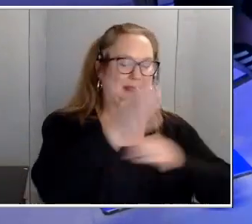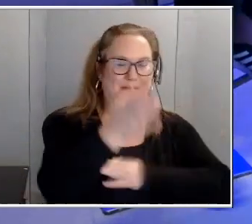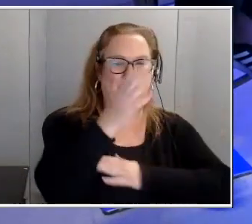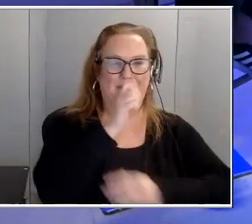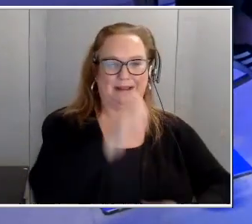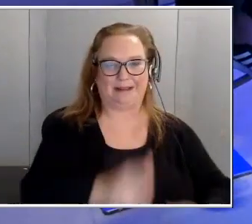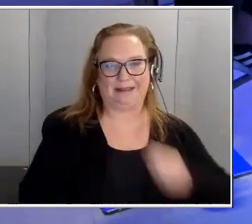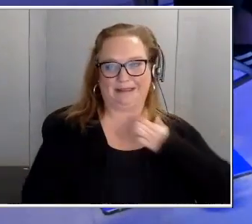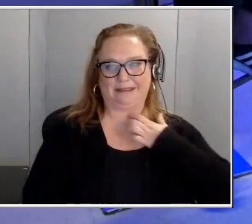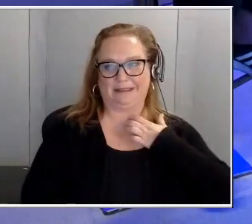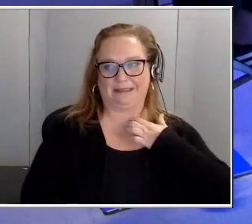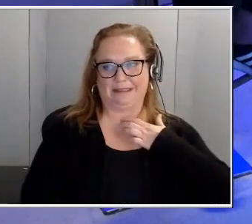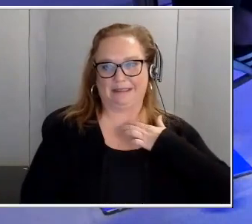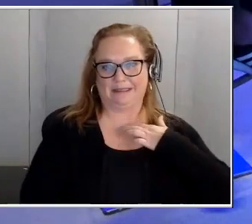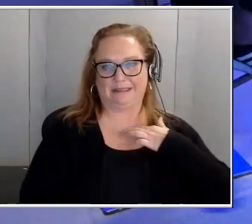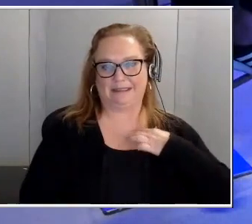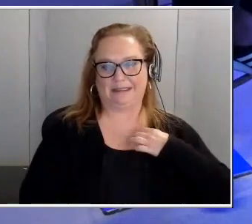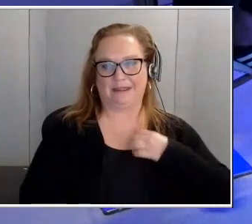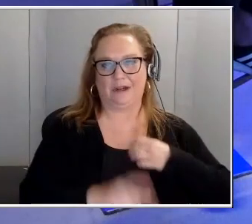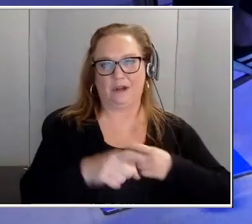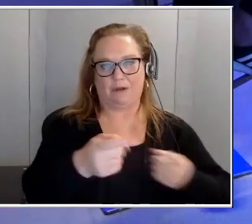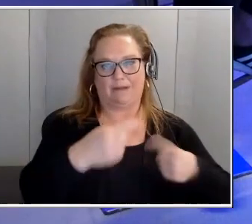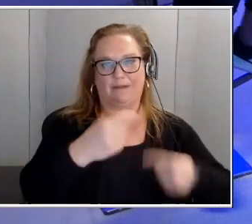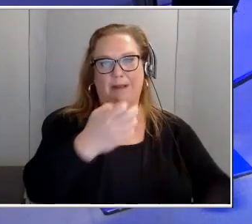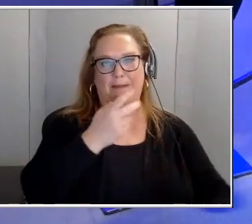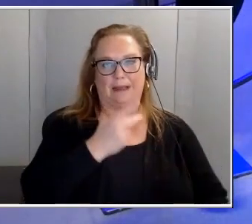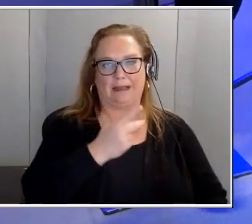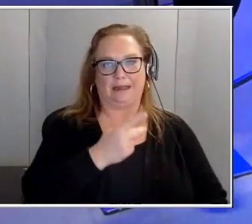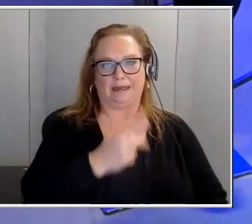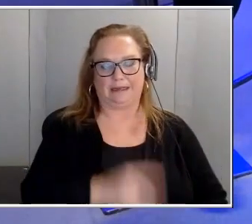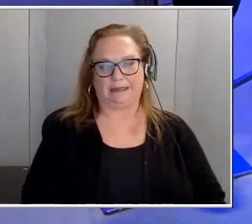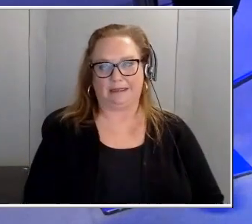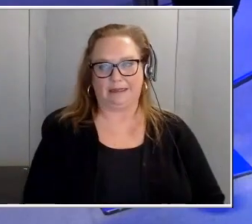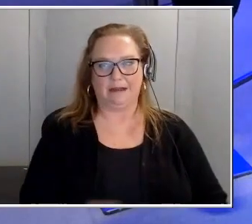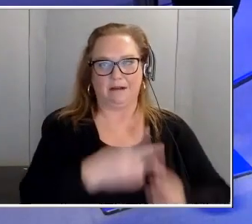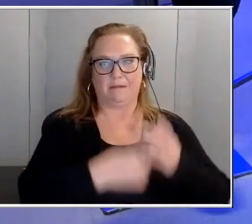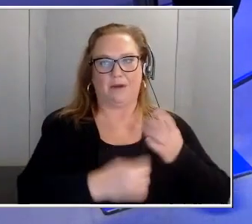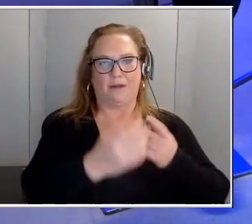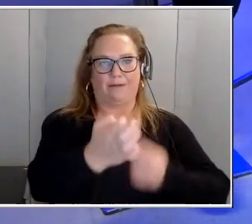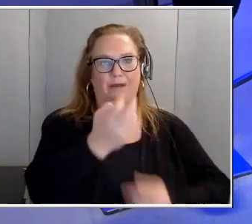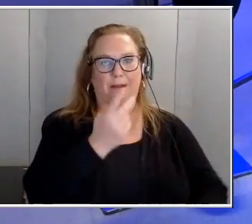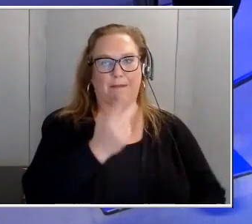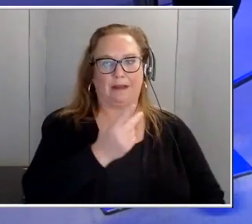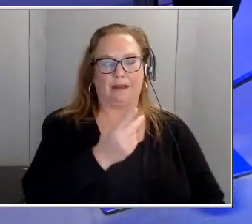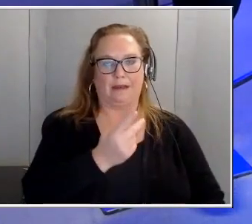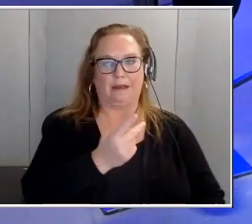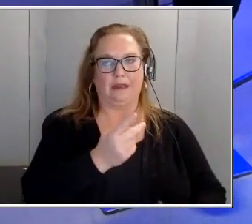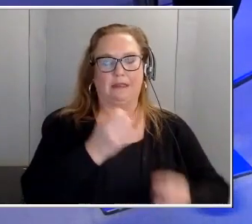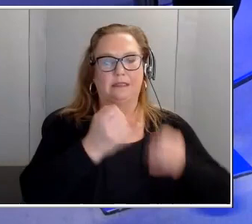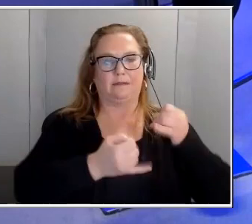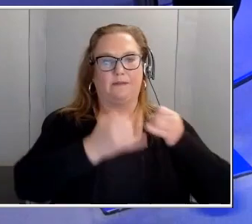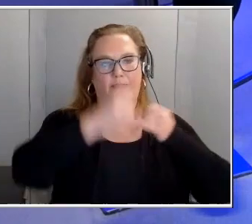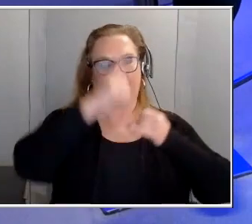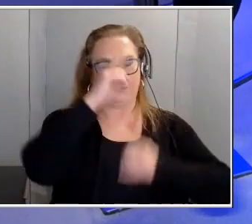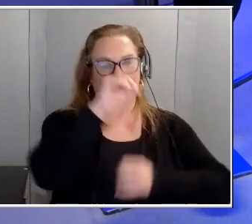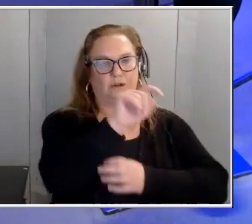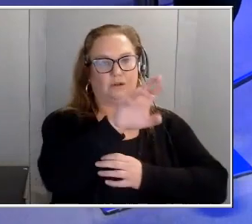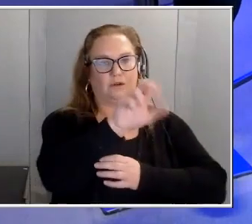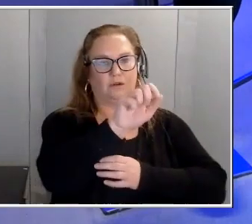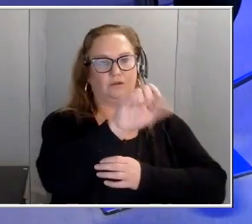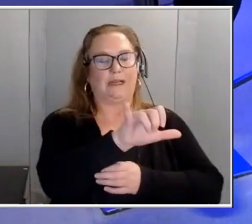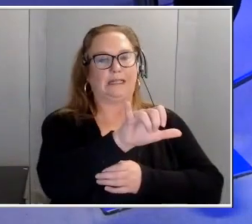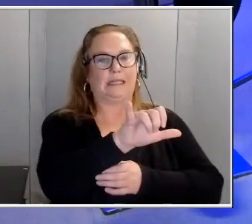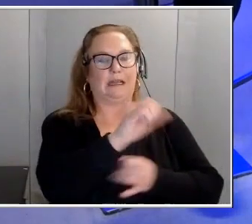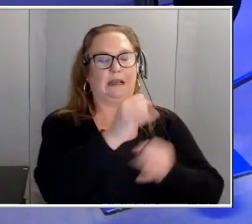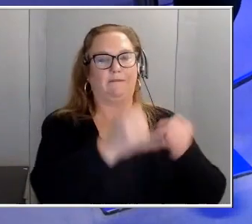not. This is so interesting. You will have to come back. Yes, absolutely. You will have, both of you will have to come back. Let's get to some final thoughts. So, Tracy, I'm going to start with you. Just